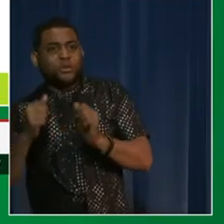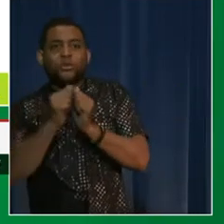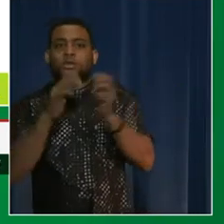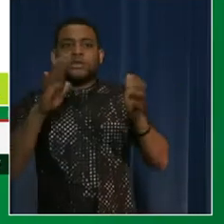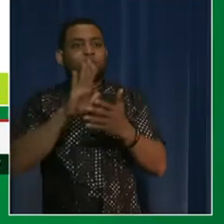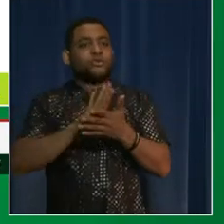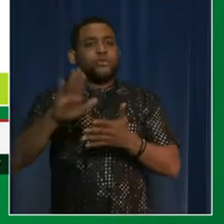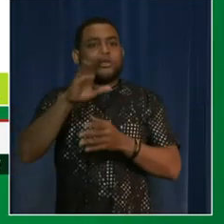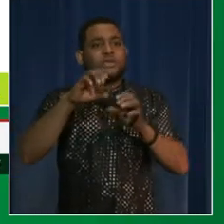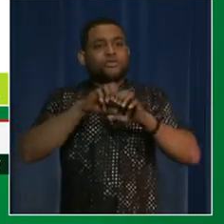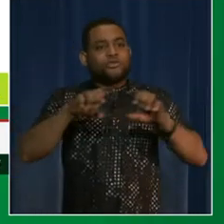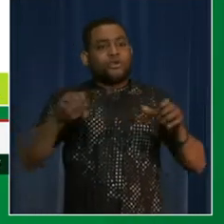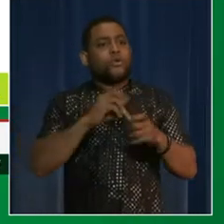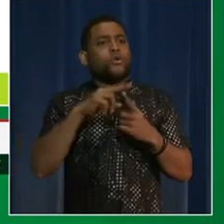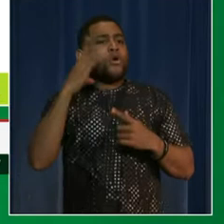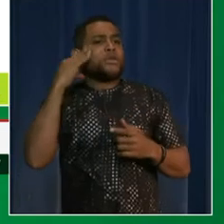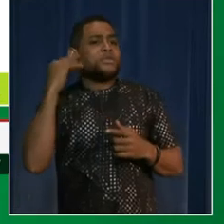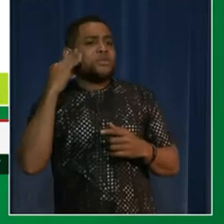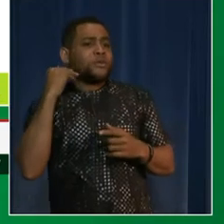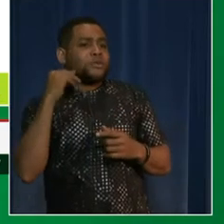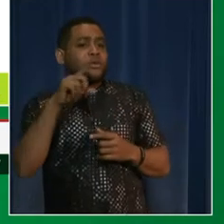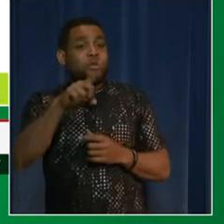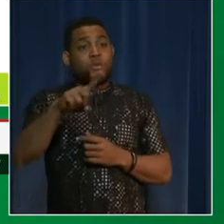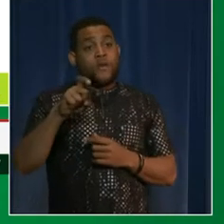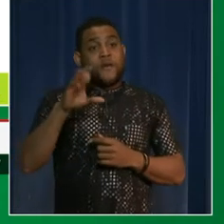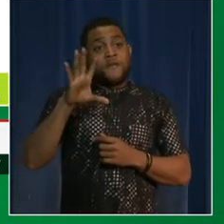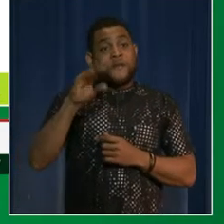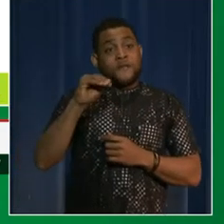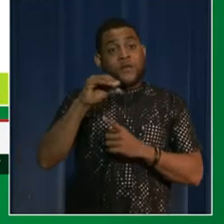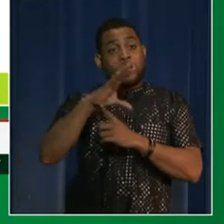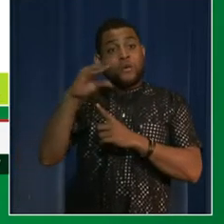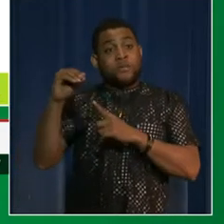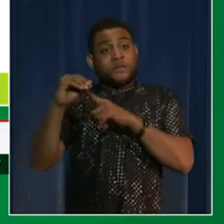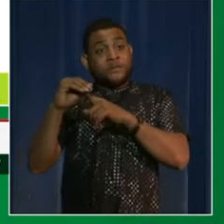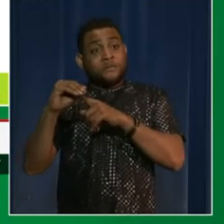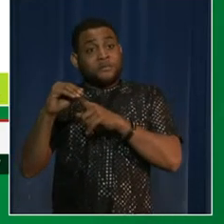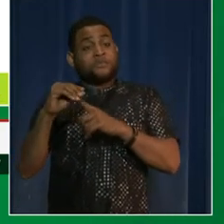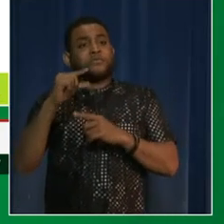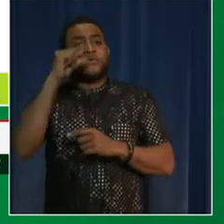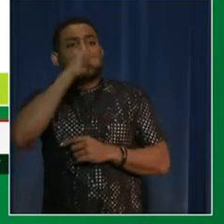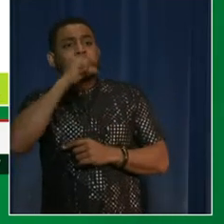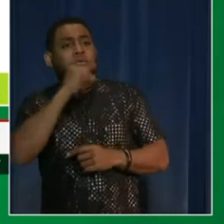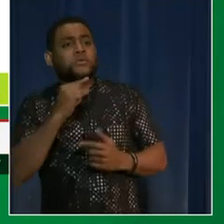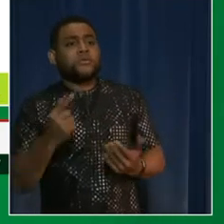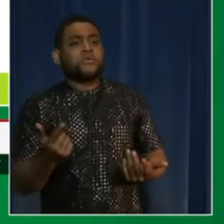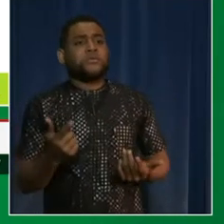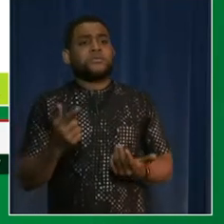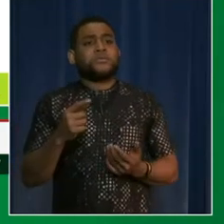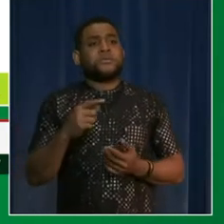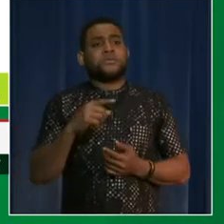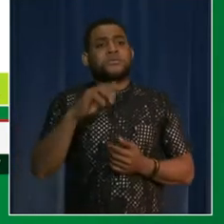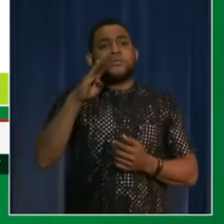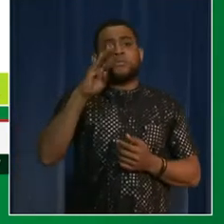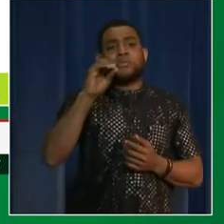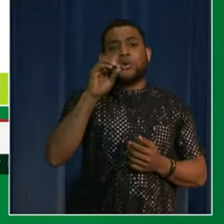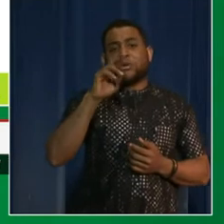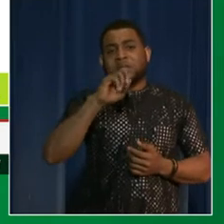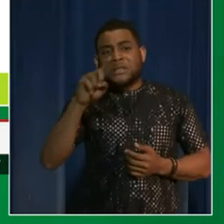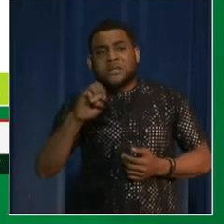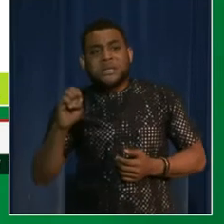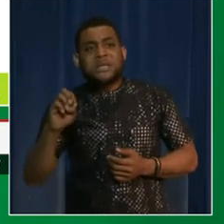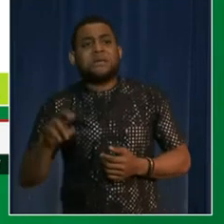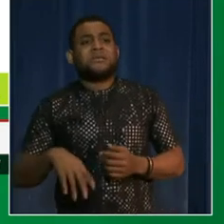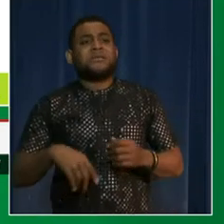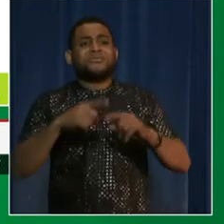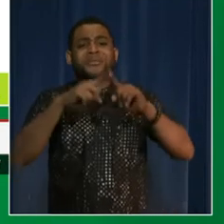required. 150 companies now, including Google, Leidos, Booz Allen Hamilton, and more, consider these certificate graduates